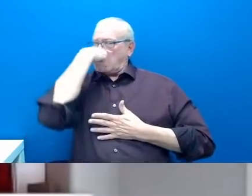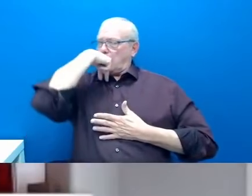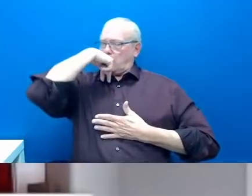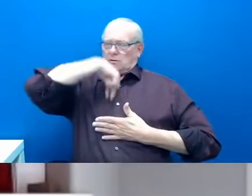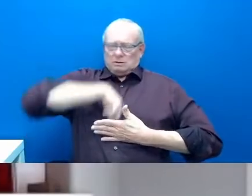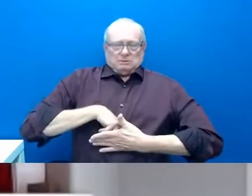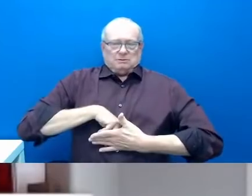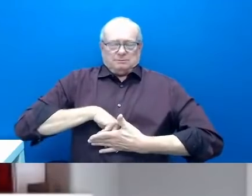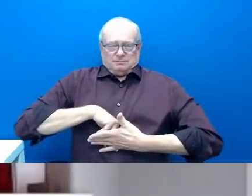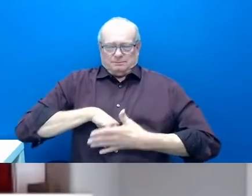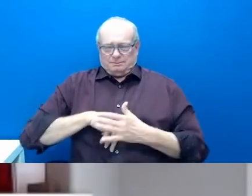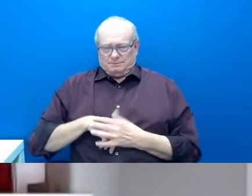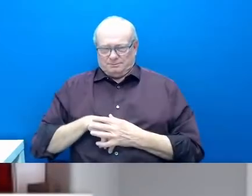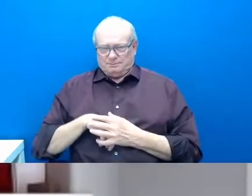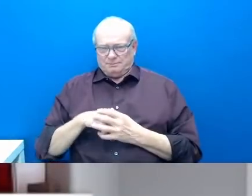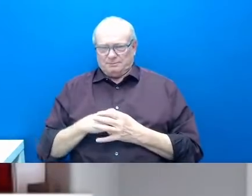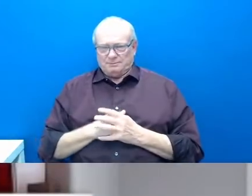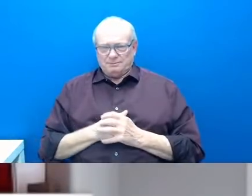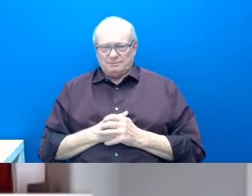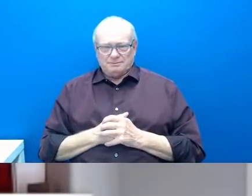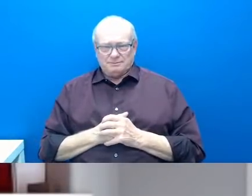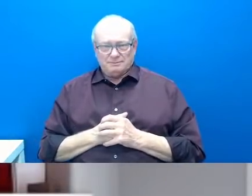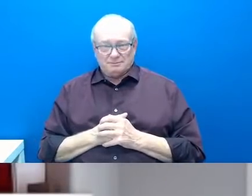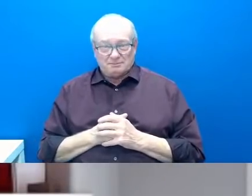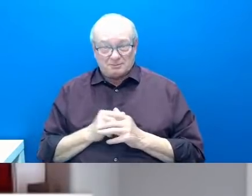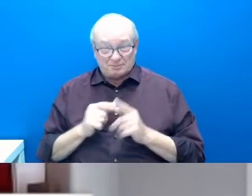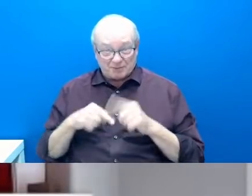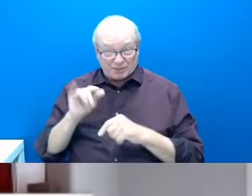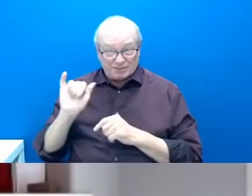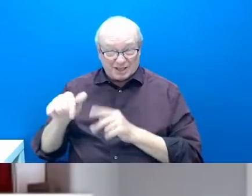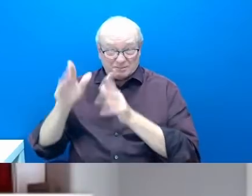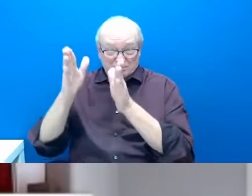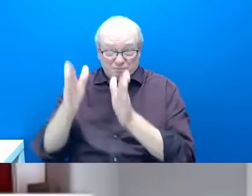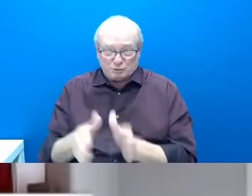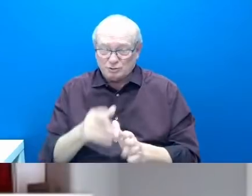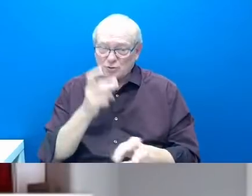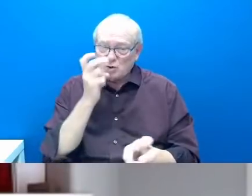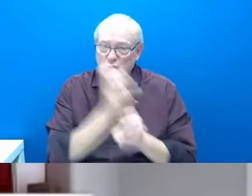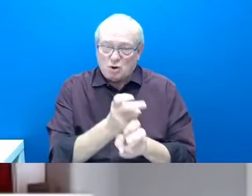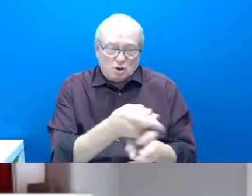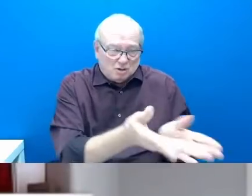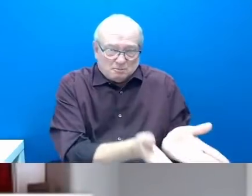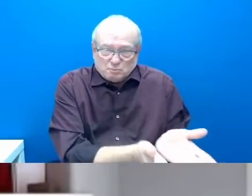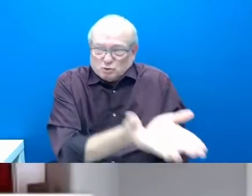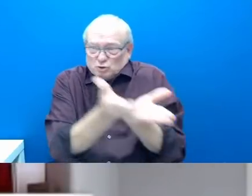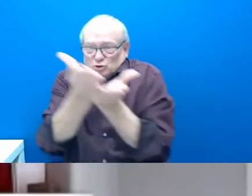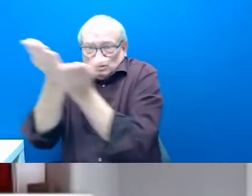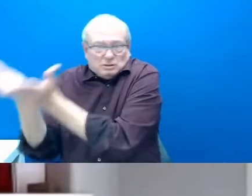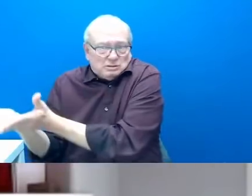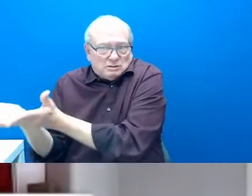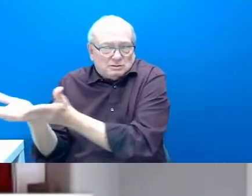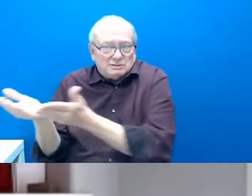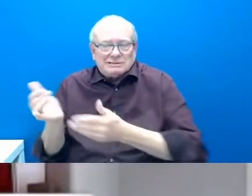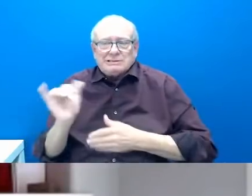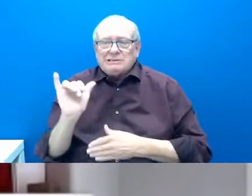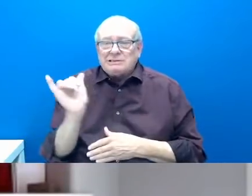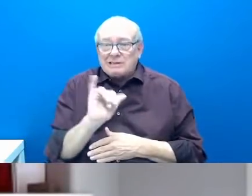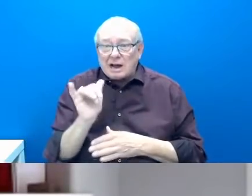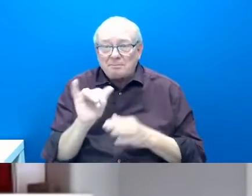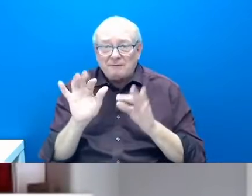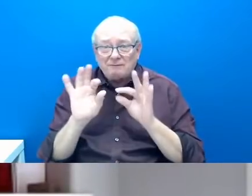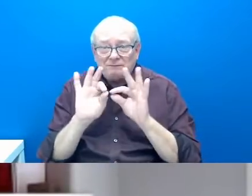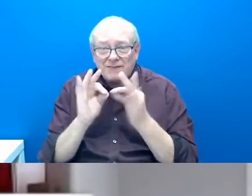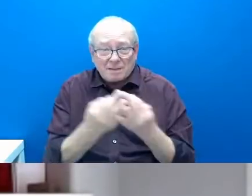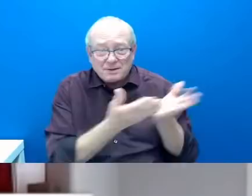to transport people with these considerations, but also there's really no family that wants their loved one to be separated from them